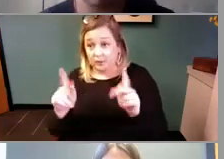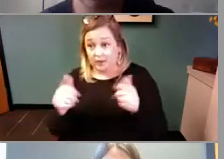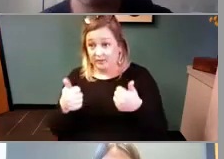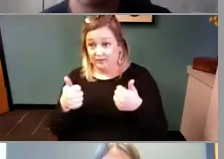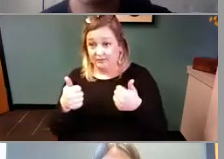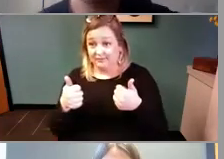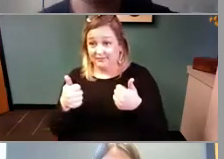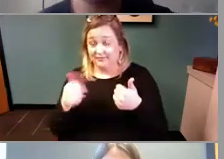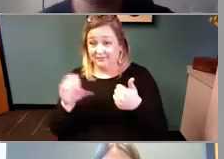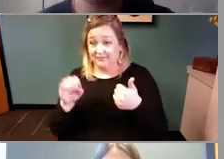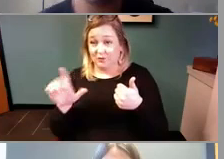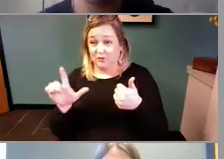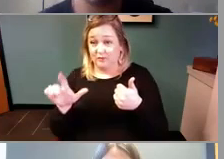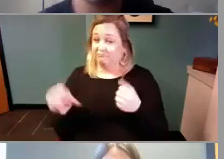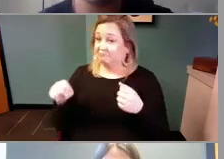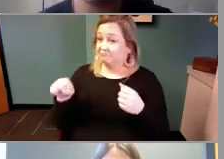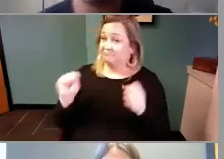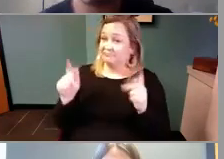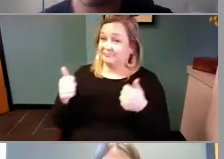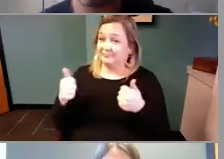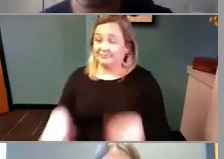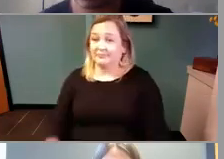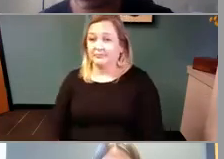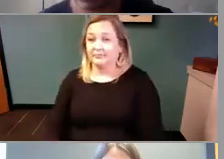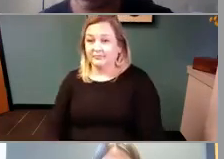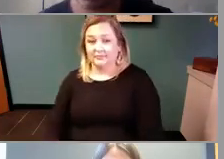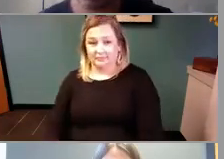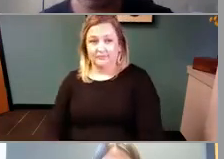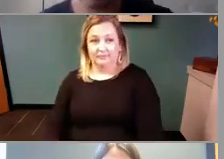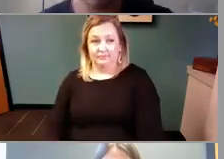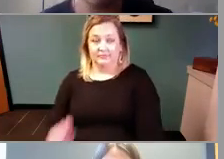work? Perfect. See you guys for now. Thank you so much.